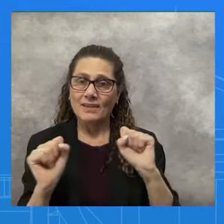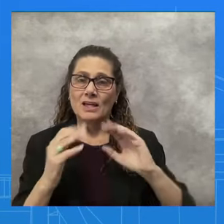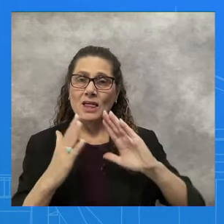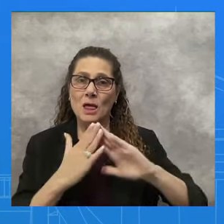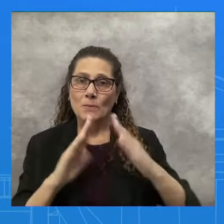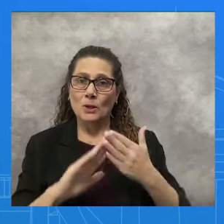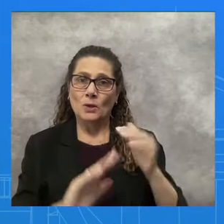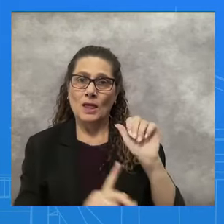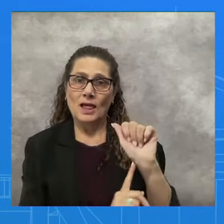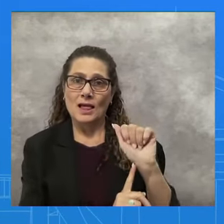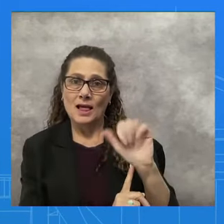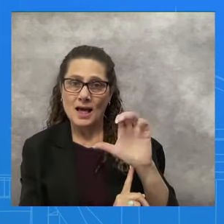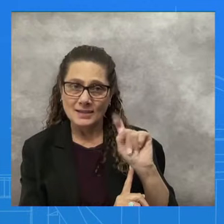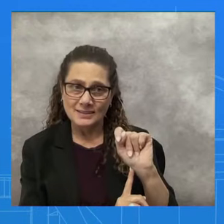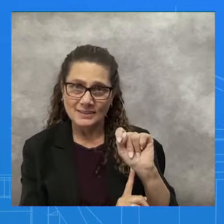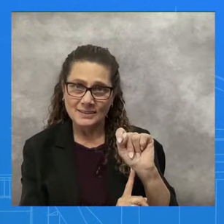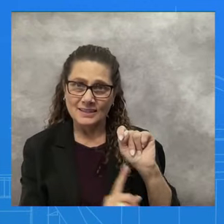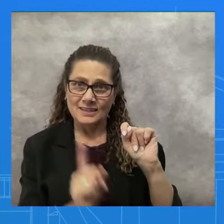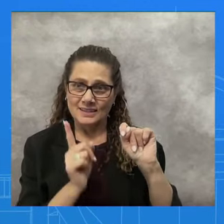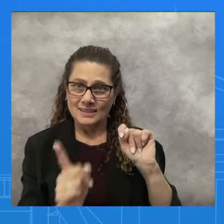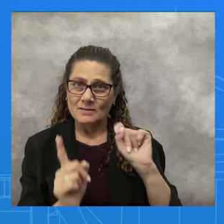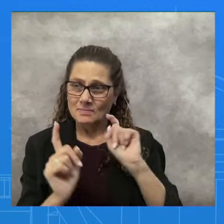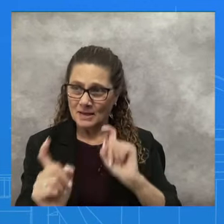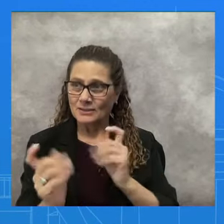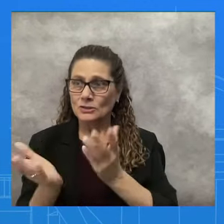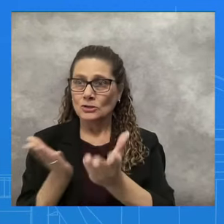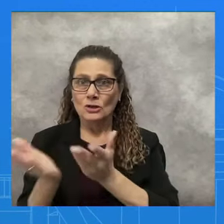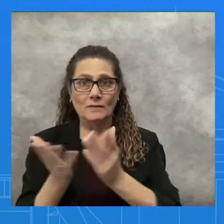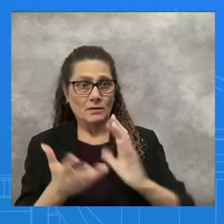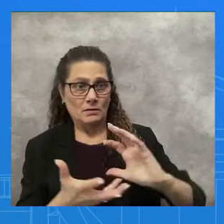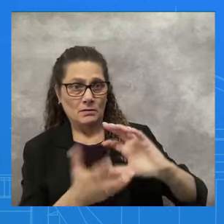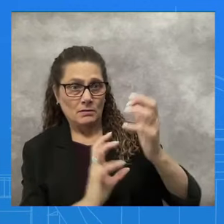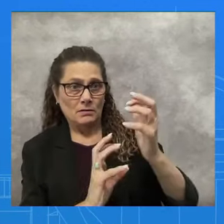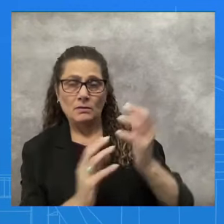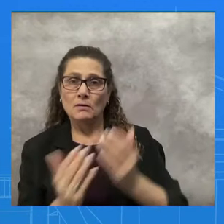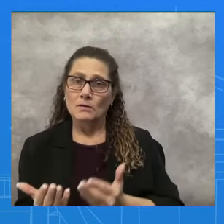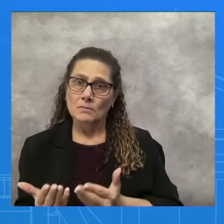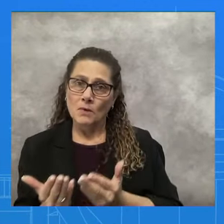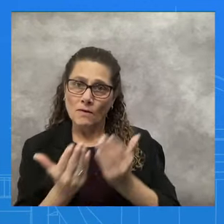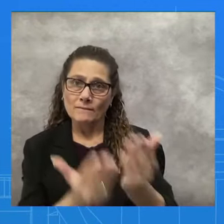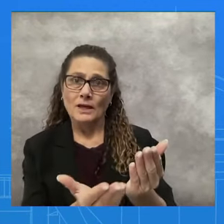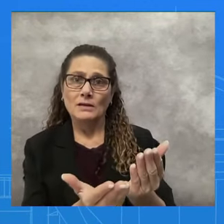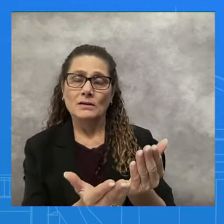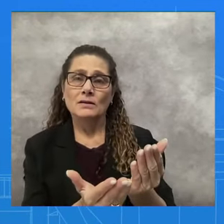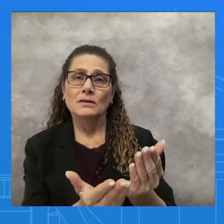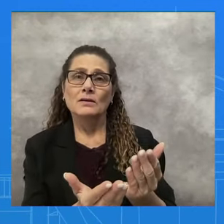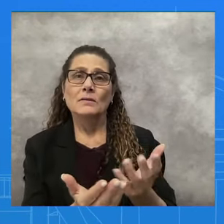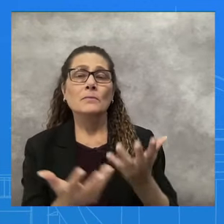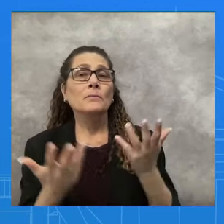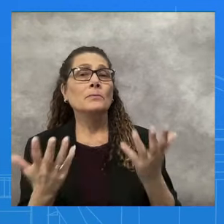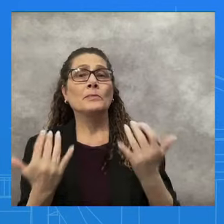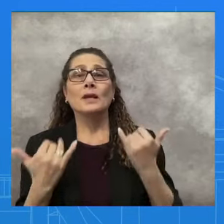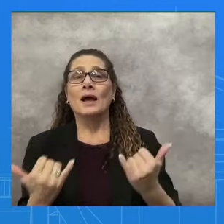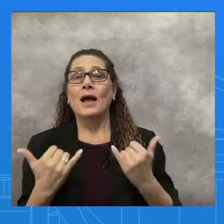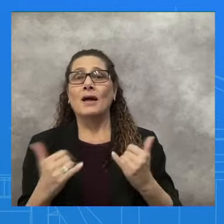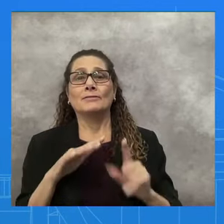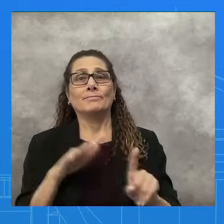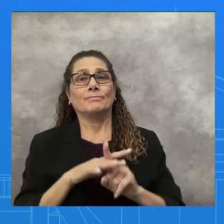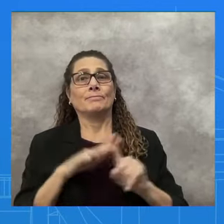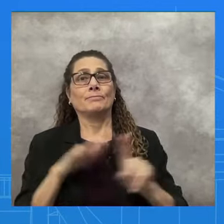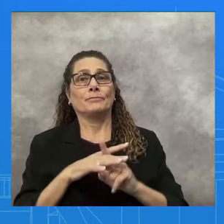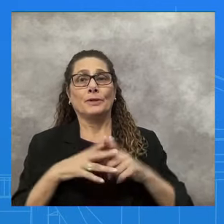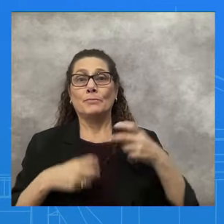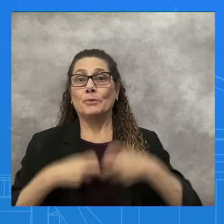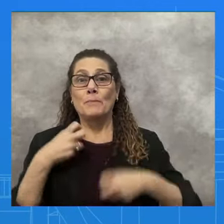is kind of the goal of the office. But we actually need Congress to do more. We have to. We have to, and we have to put